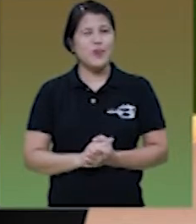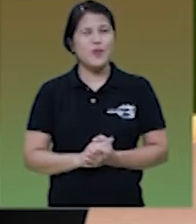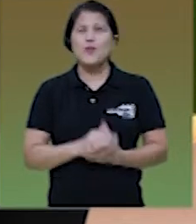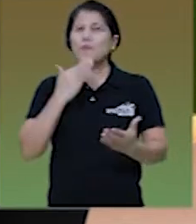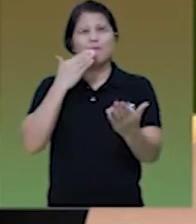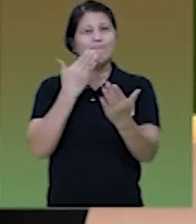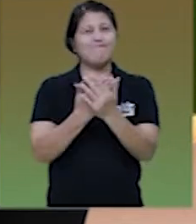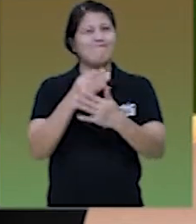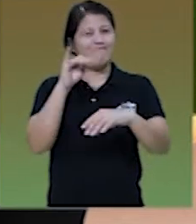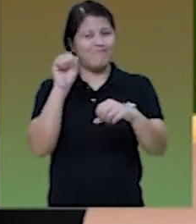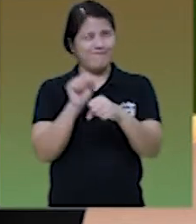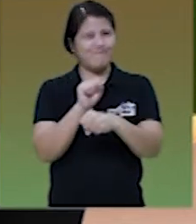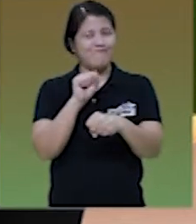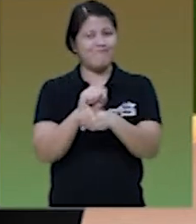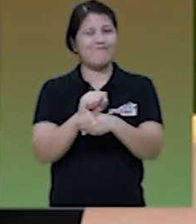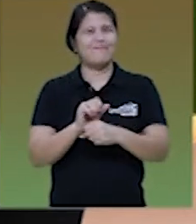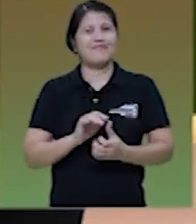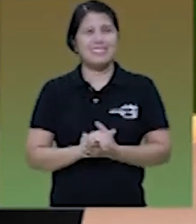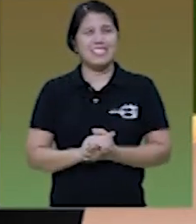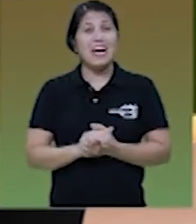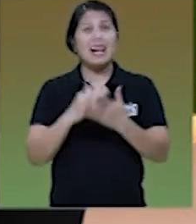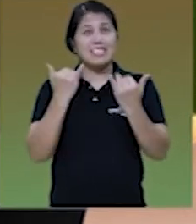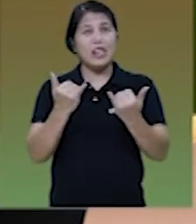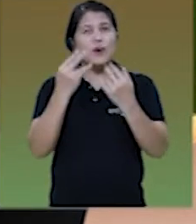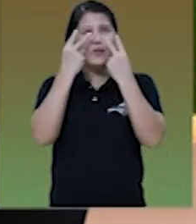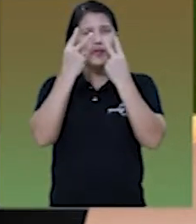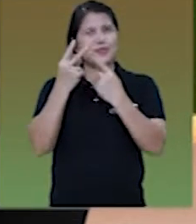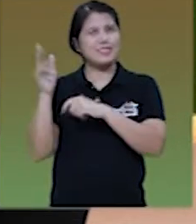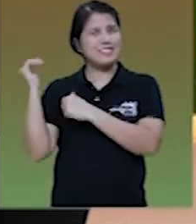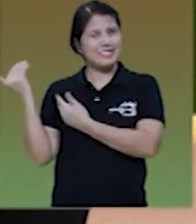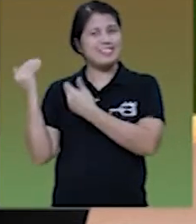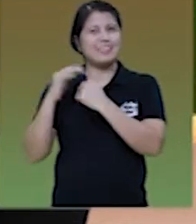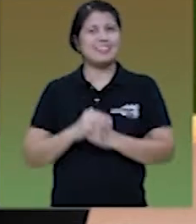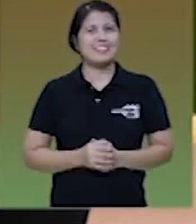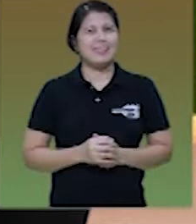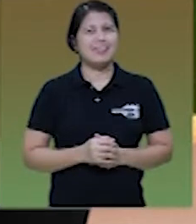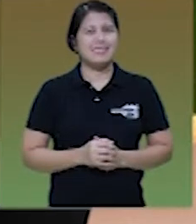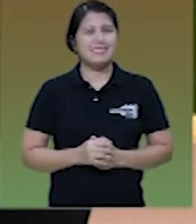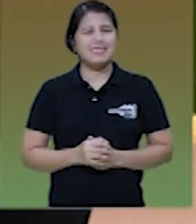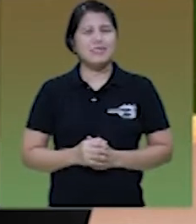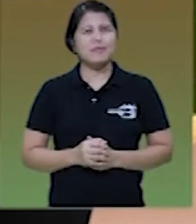Great job! Now, look at this.